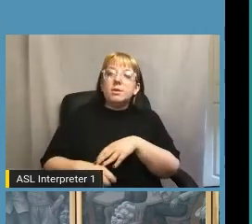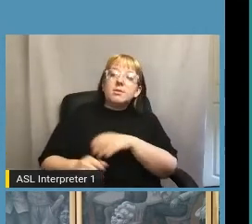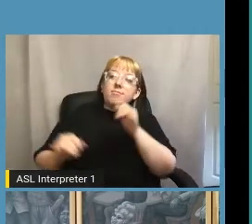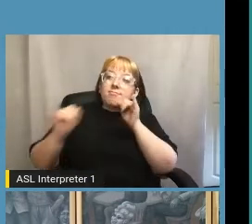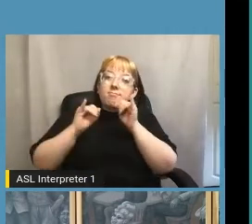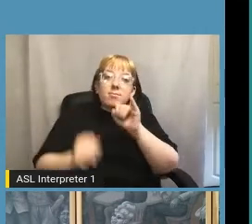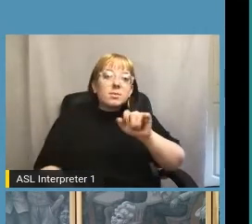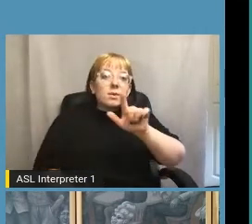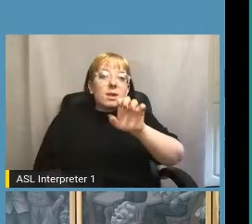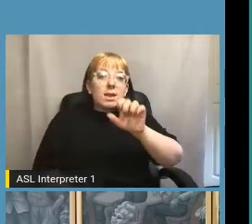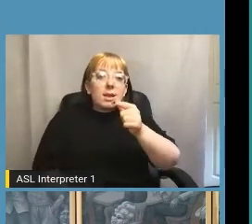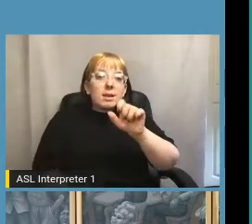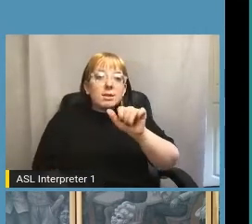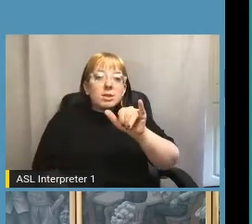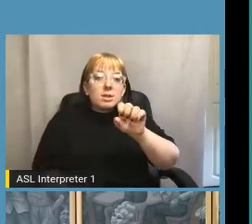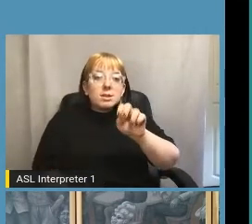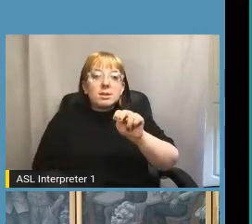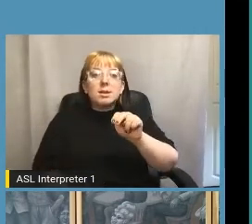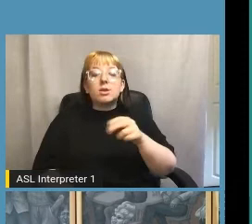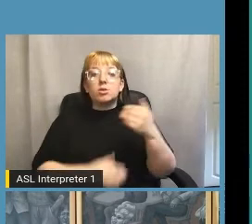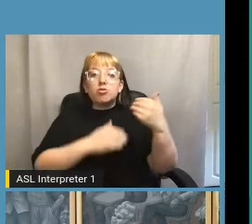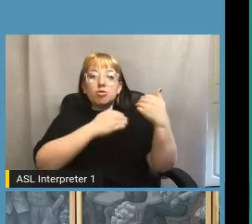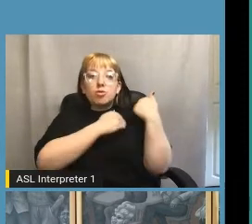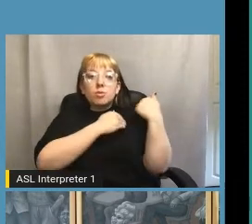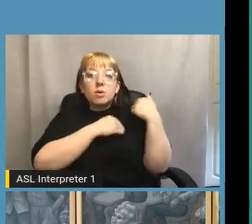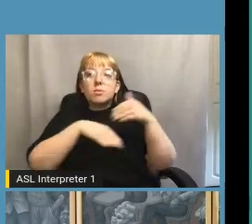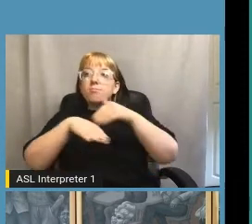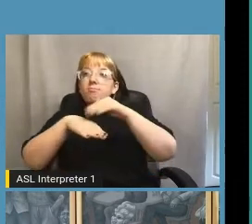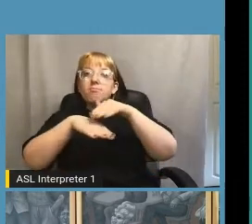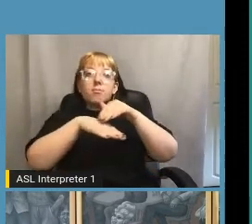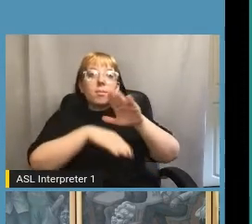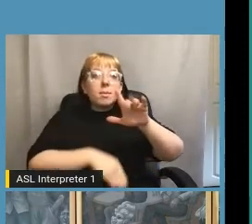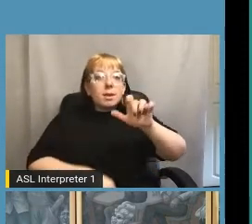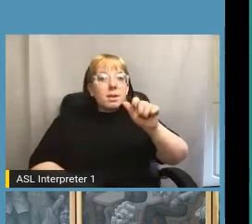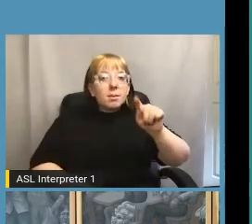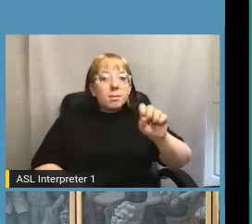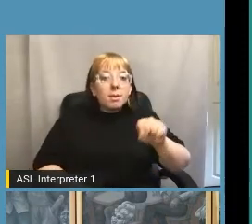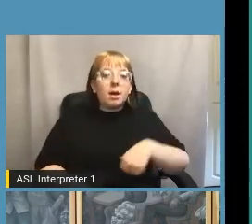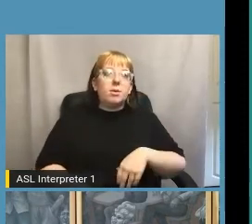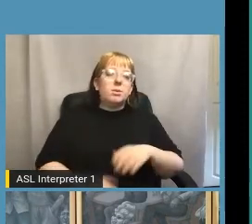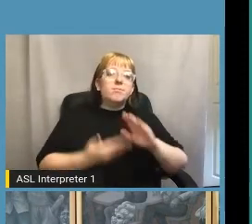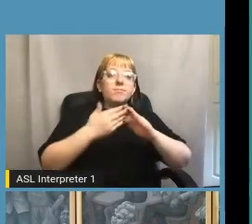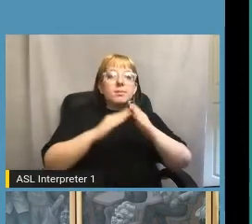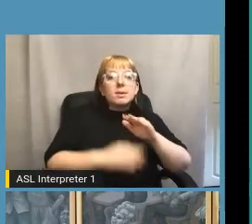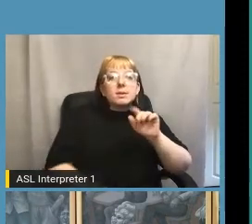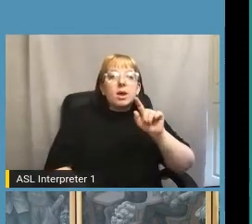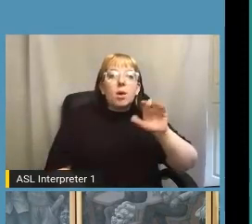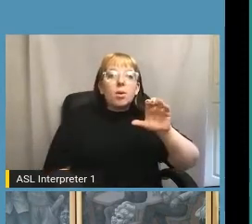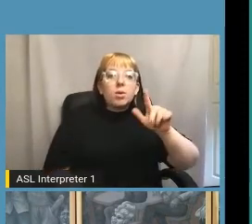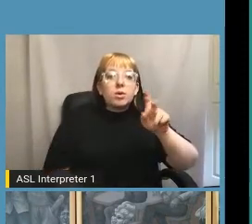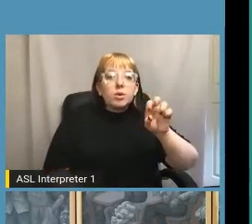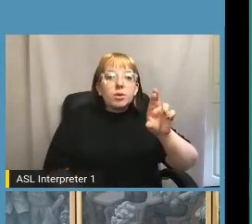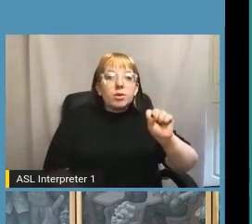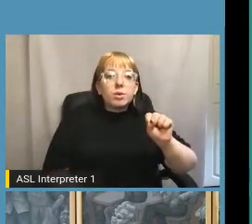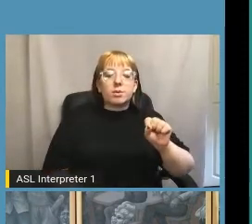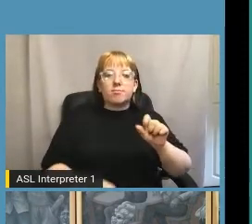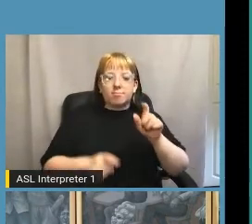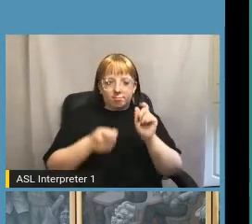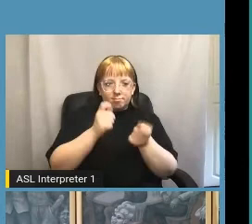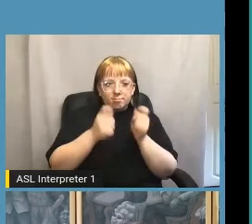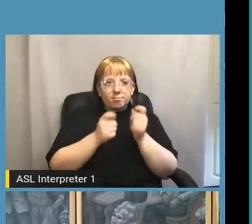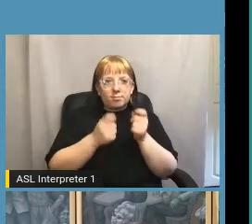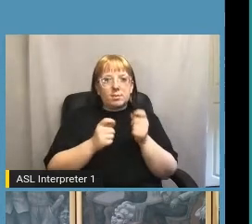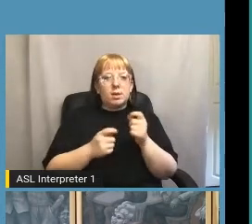were responsible for passing legislation for mailing ballots and town clerks who worked on adapting our traditional town meeting